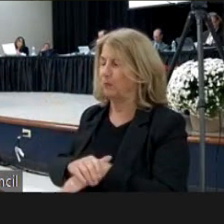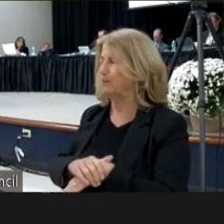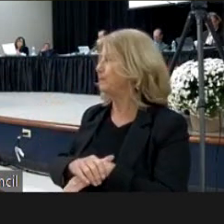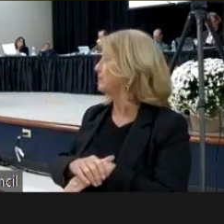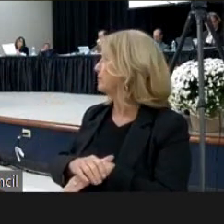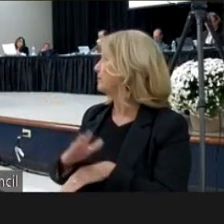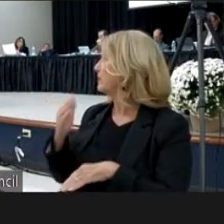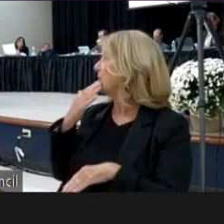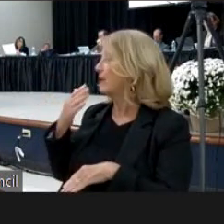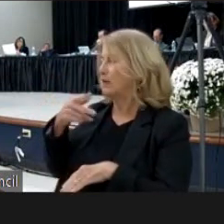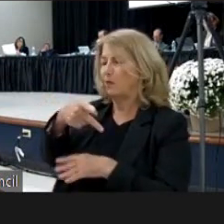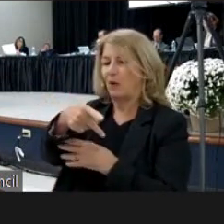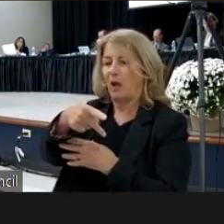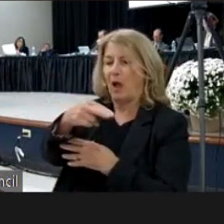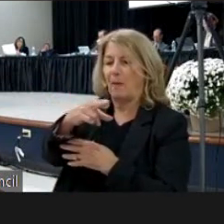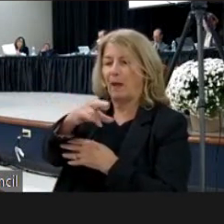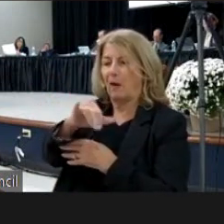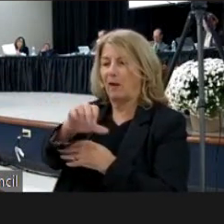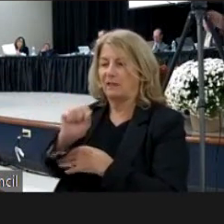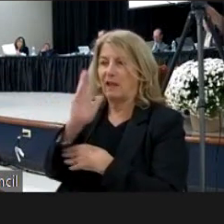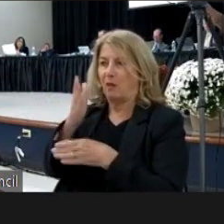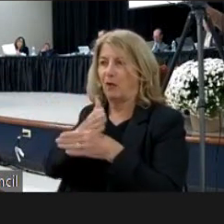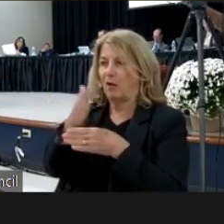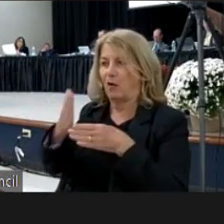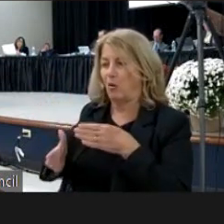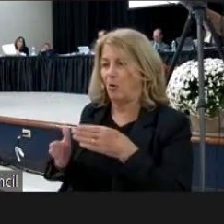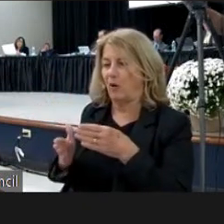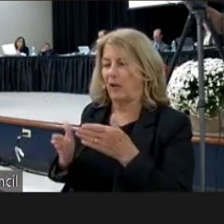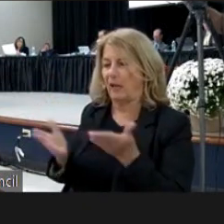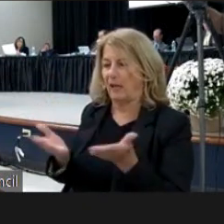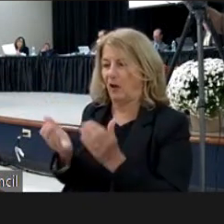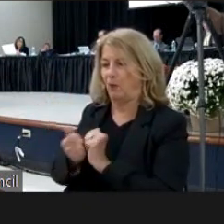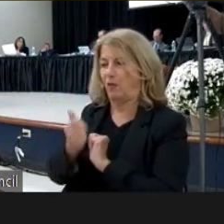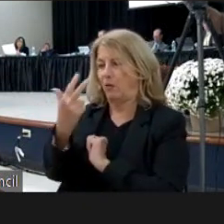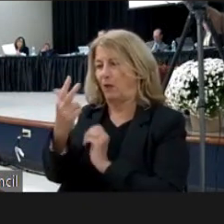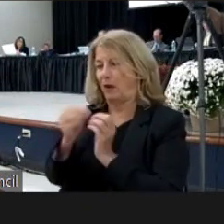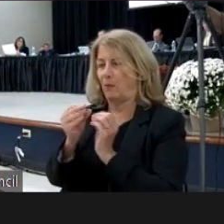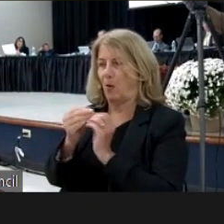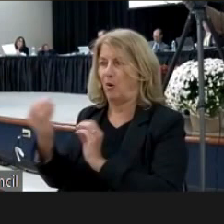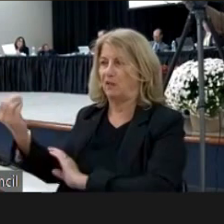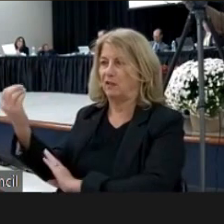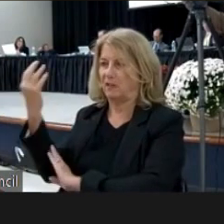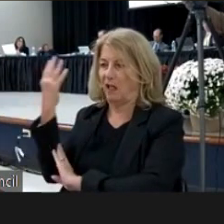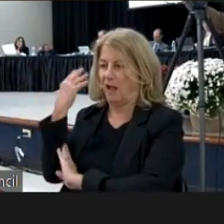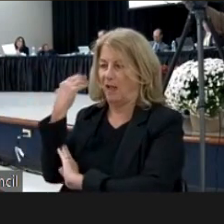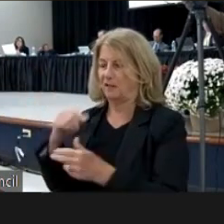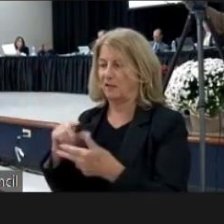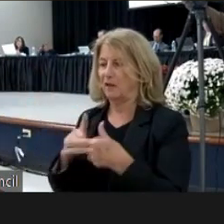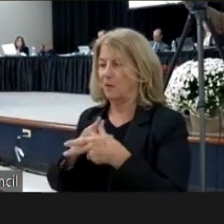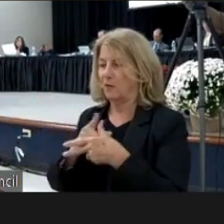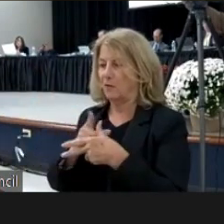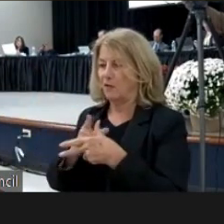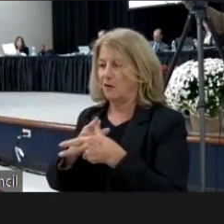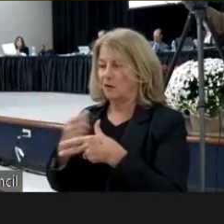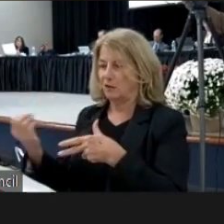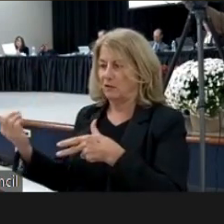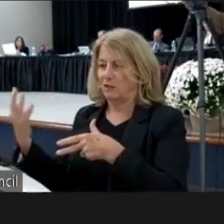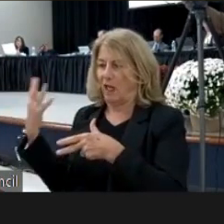Thank you, Paris. I will conclude here with 3 more slides. The first